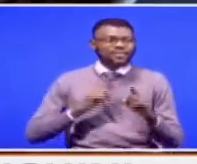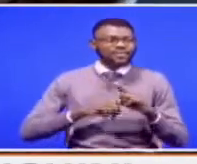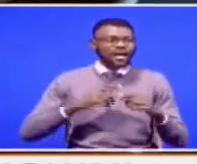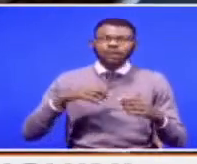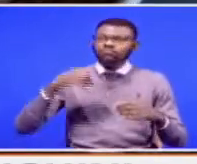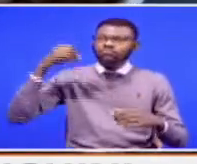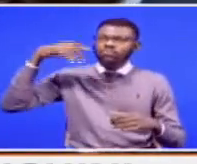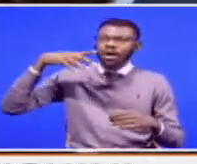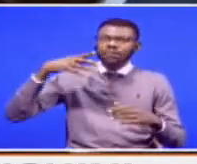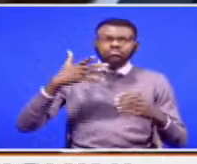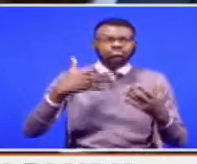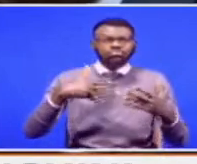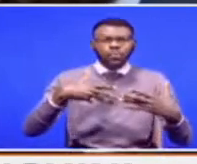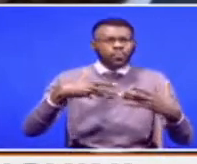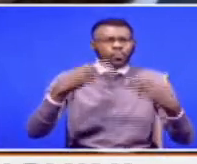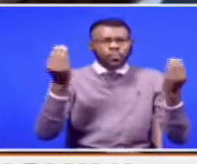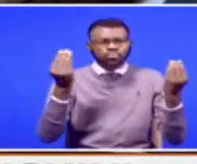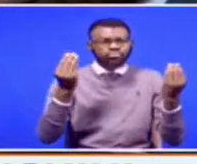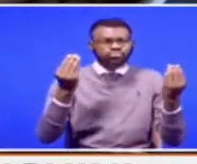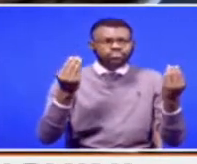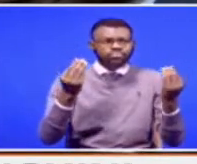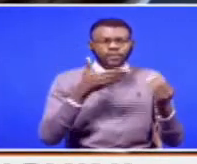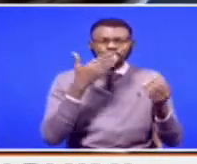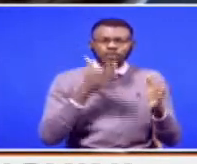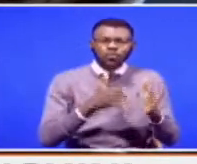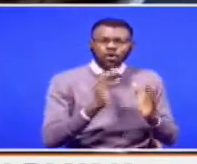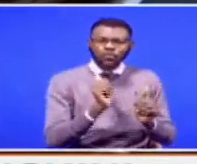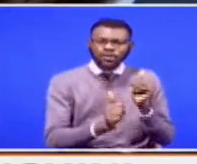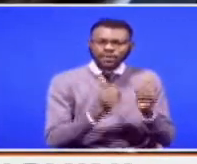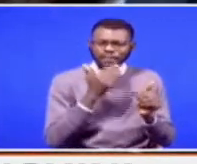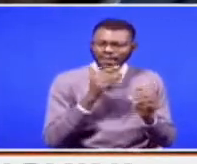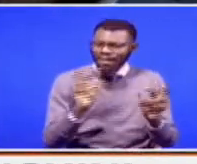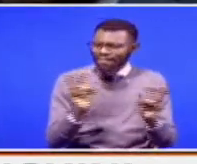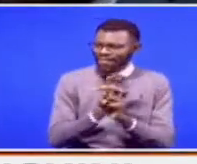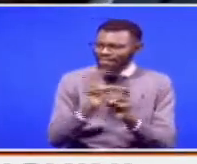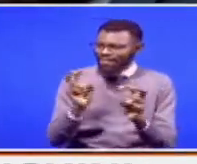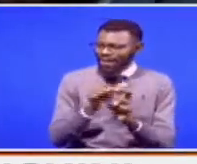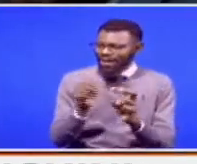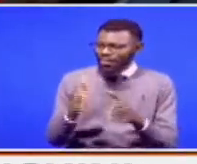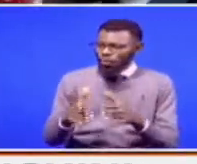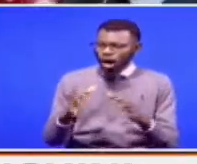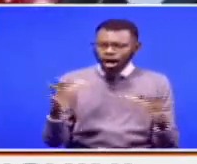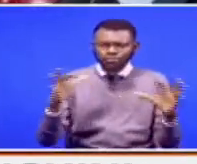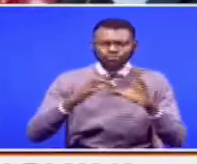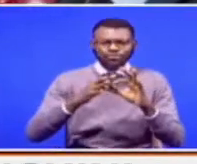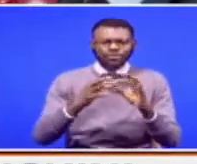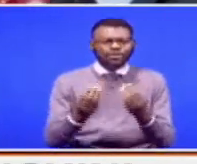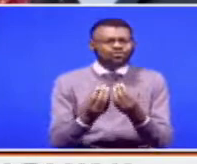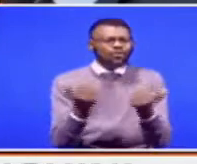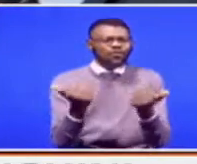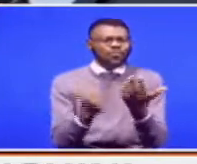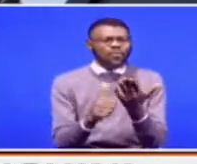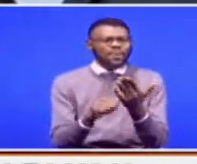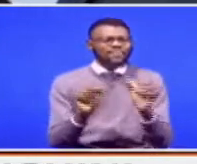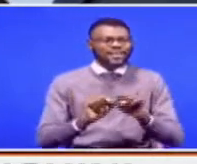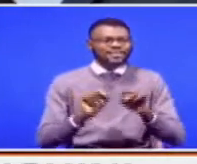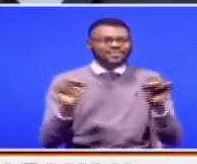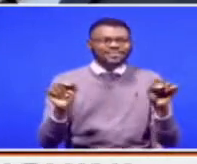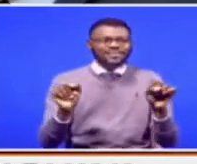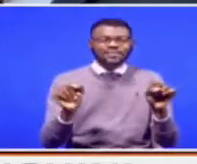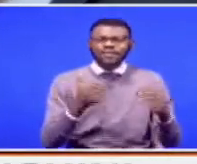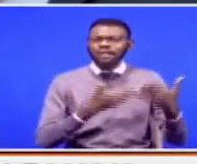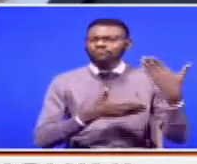collapsed, the best way is to find a system that is up and then use it to recover the rest of the system. In the